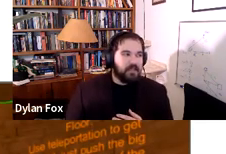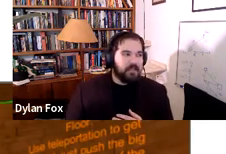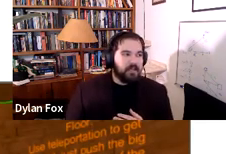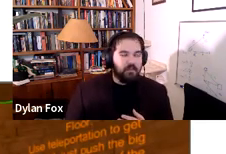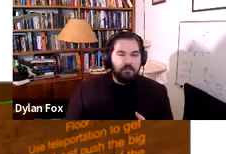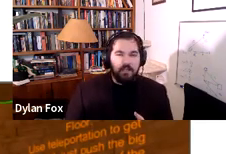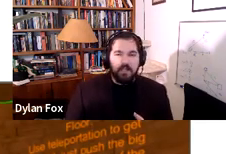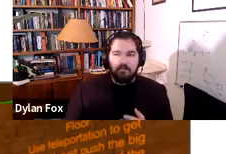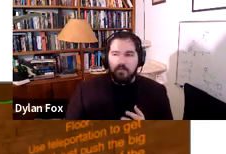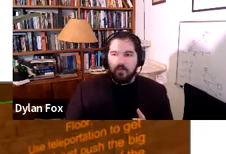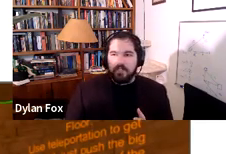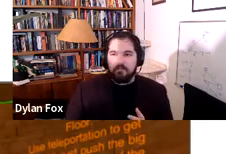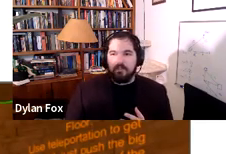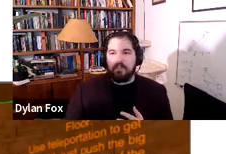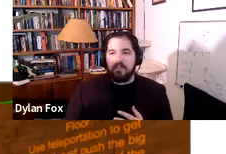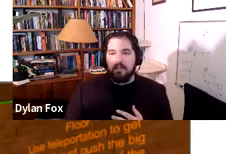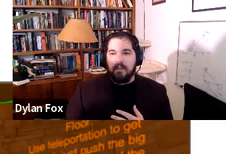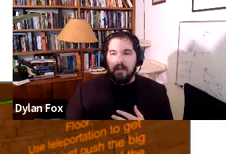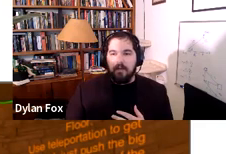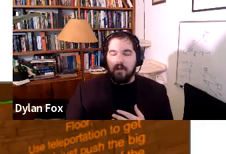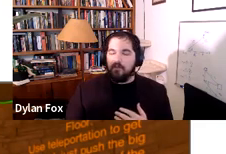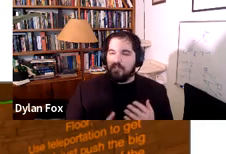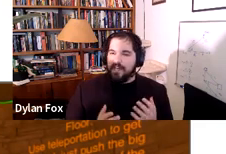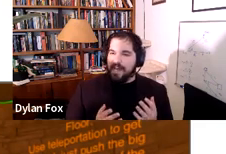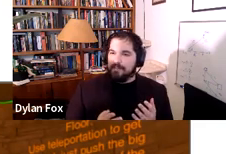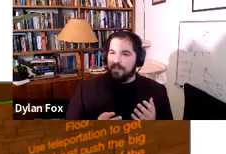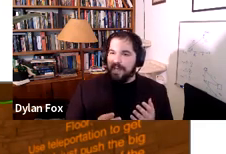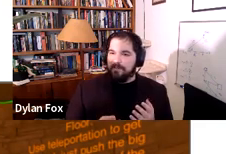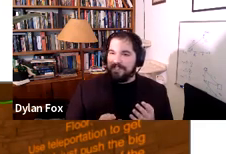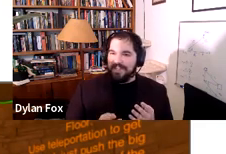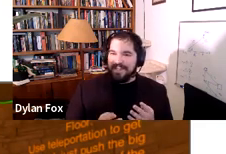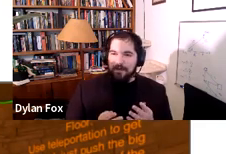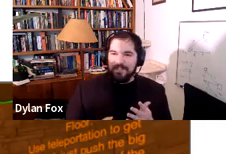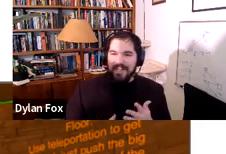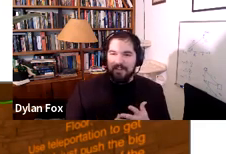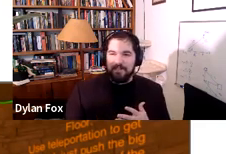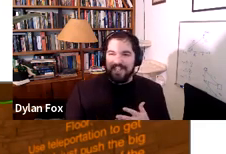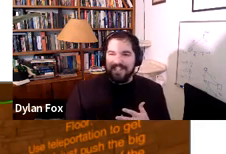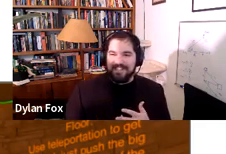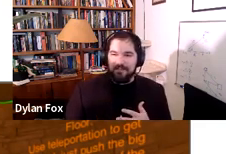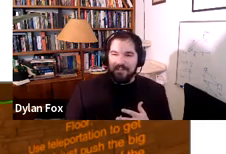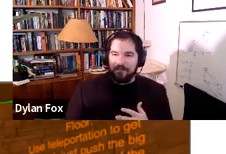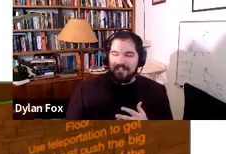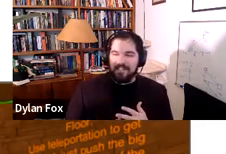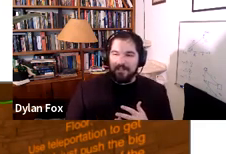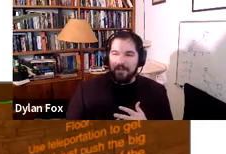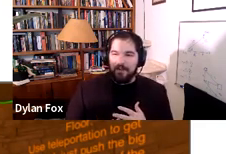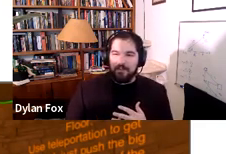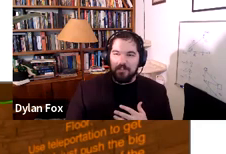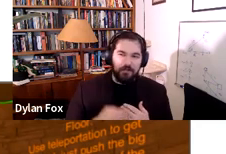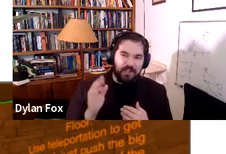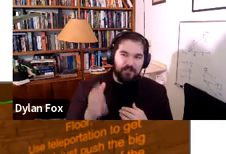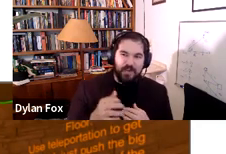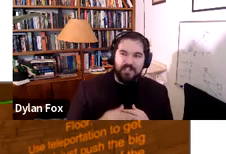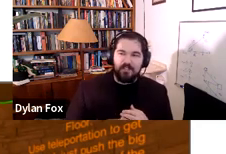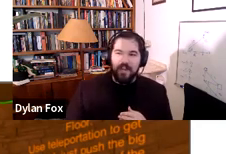This is a Unity plugin for visual accessibility. Unfortunately, it hasn't been kept, I think, up to date with the latest Unity releases. So I don't know if you